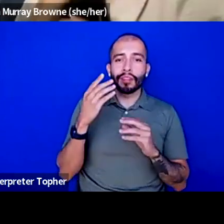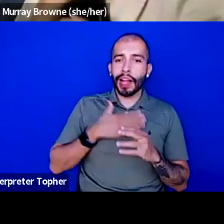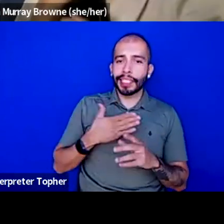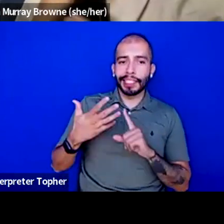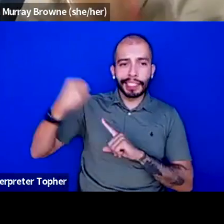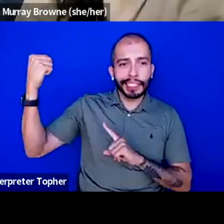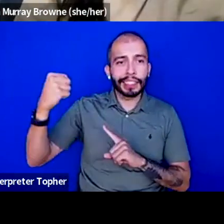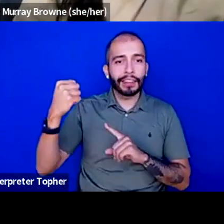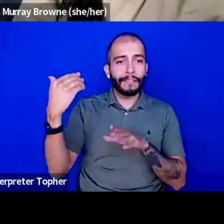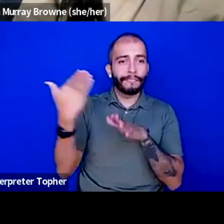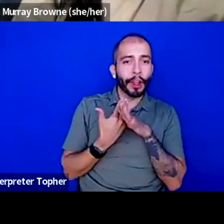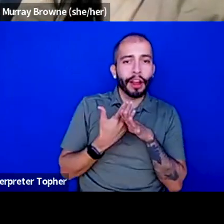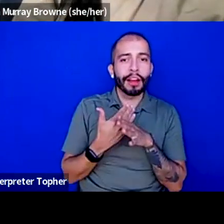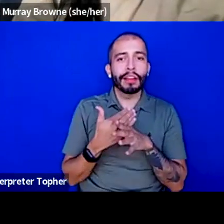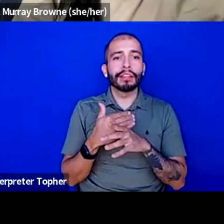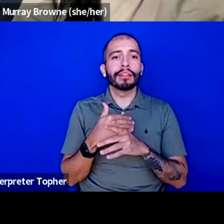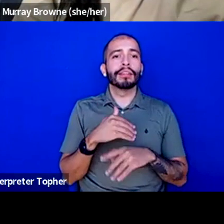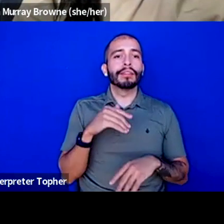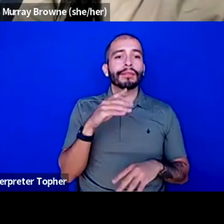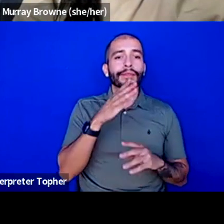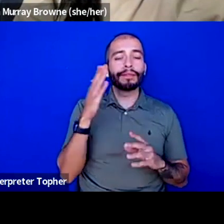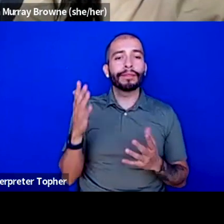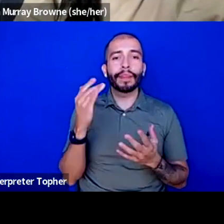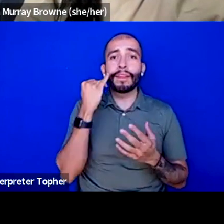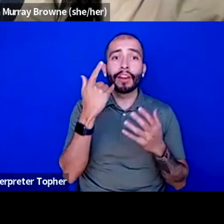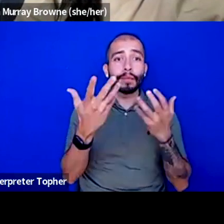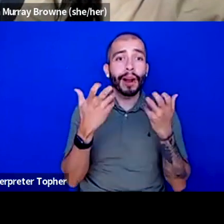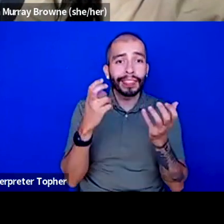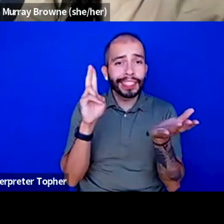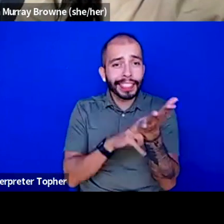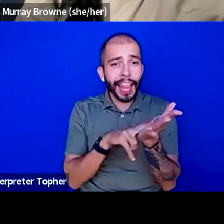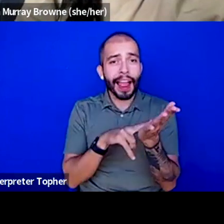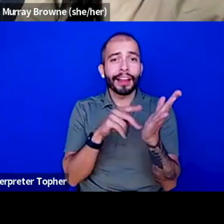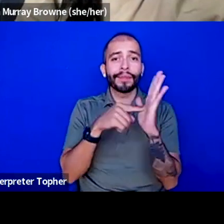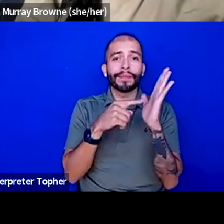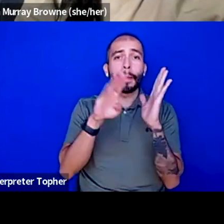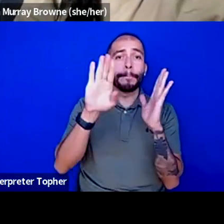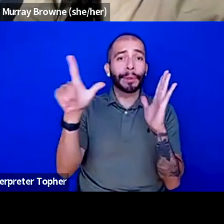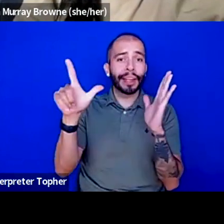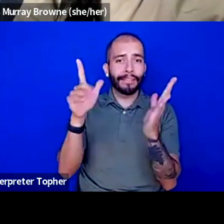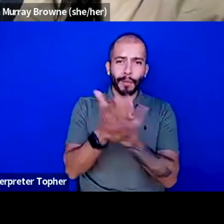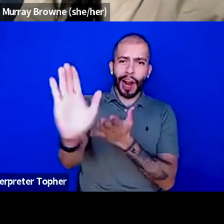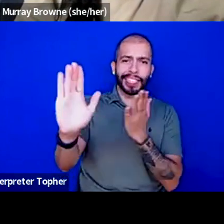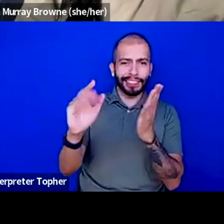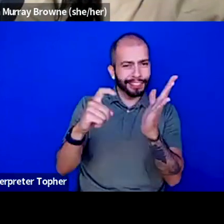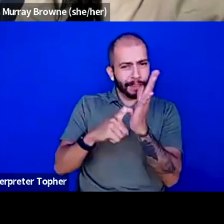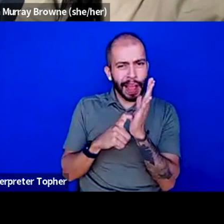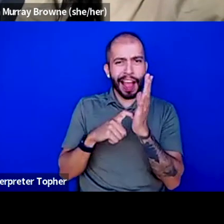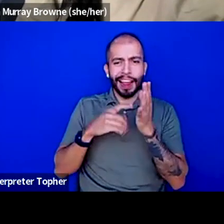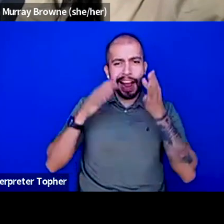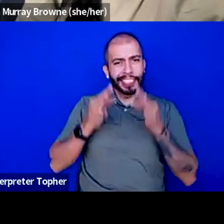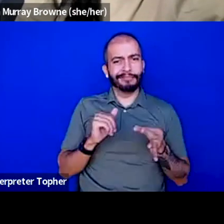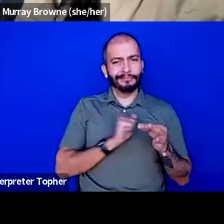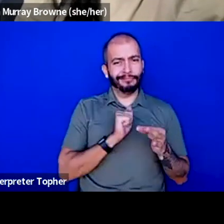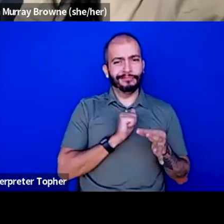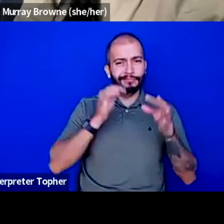Rights, demanding the kinds of safety and agency and transparency that you would want during a time of need, you can find